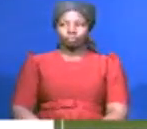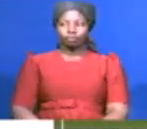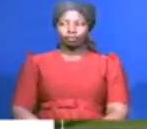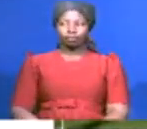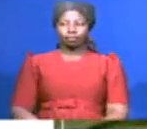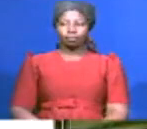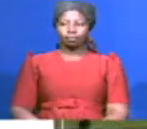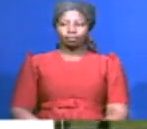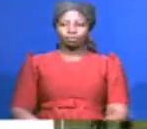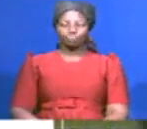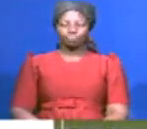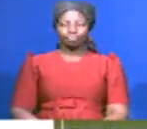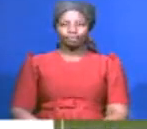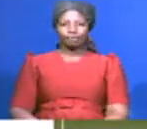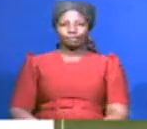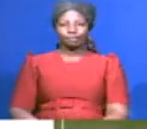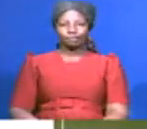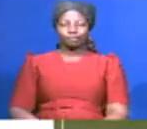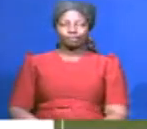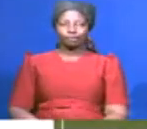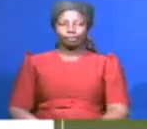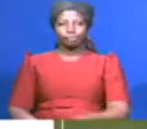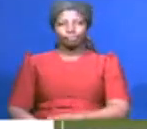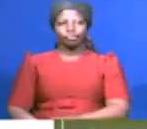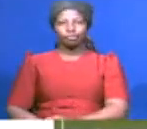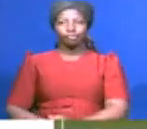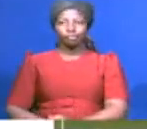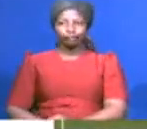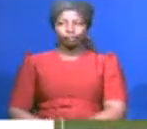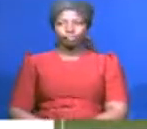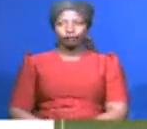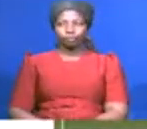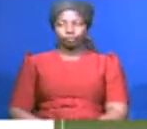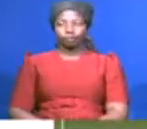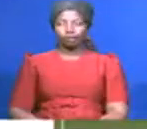Eric. Shami. Goal!